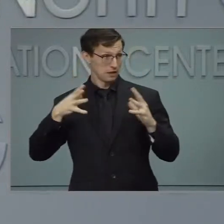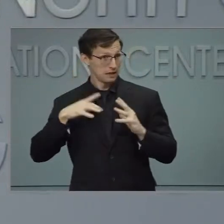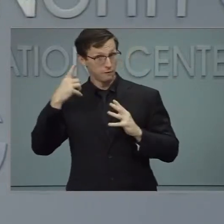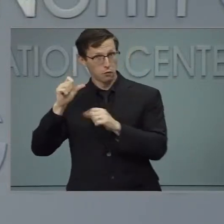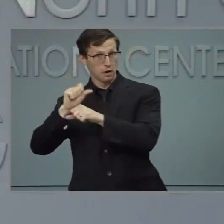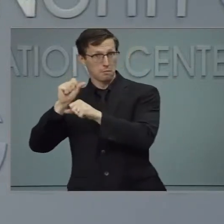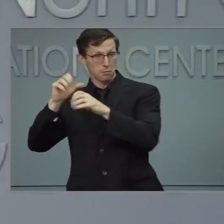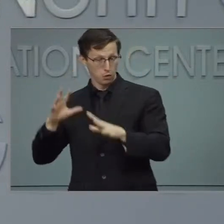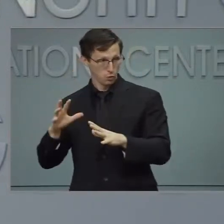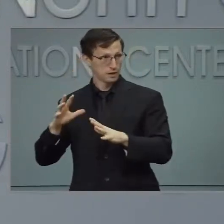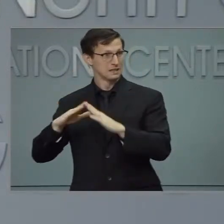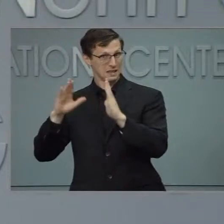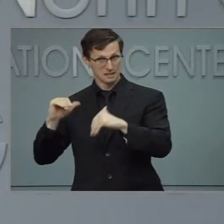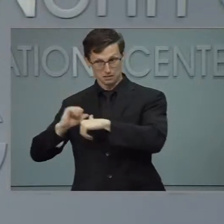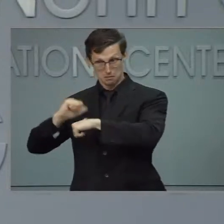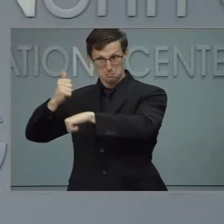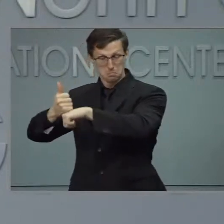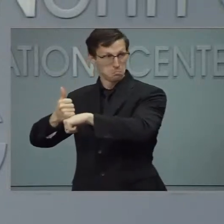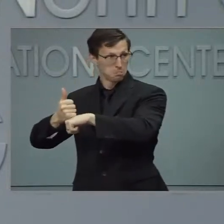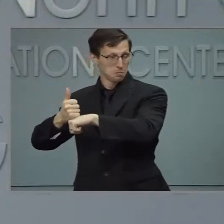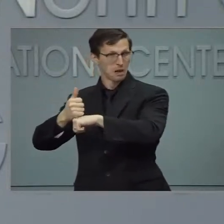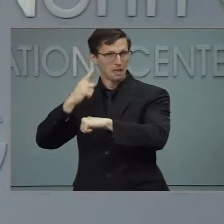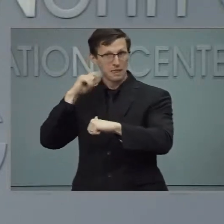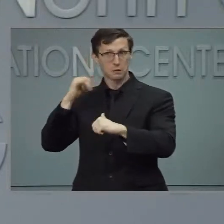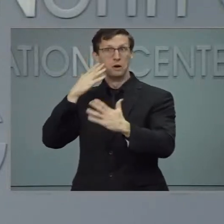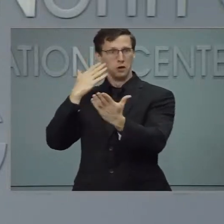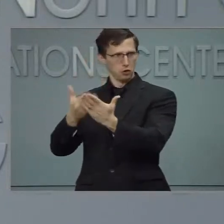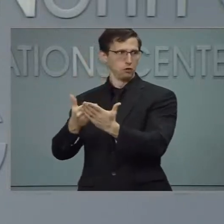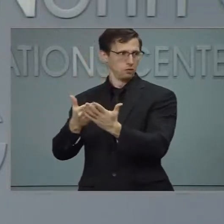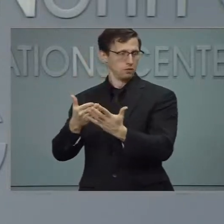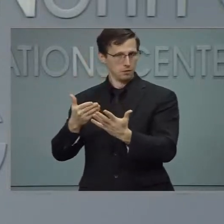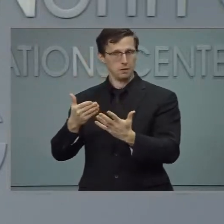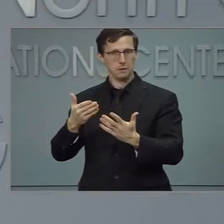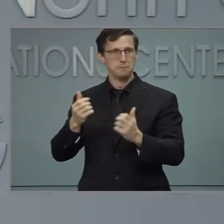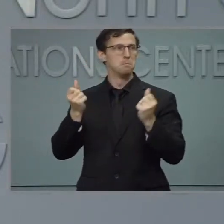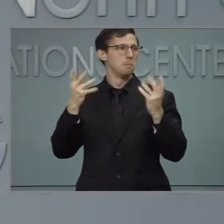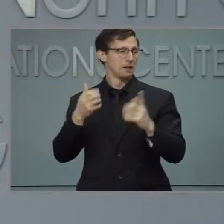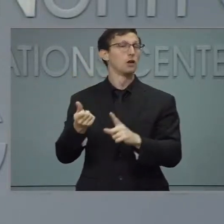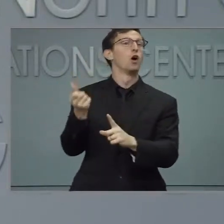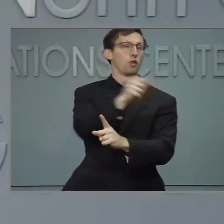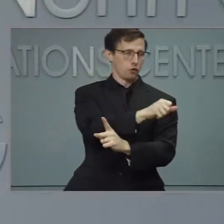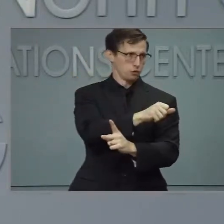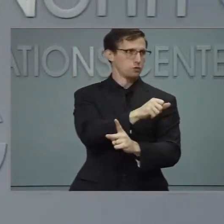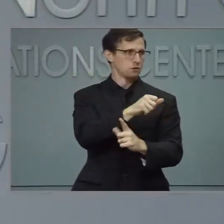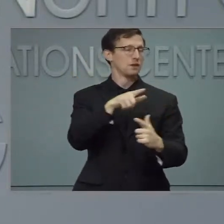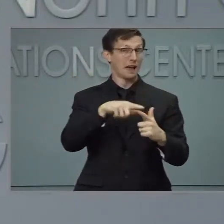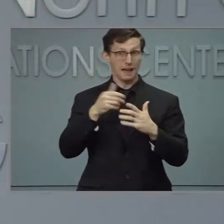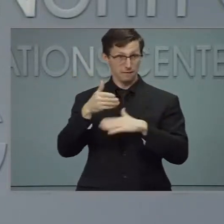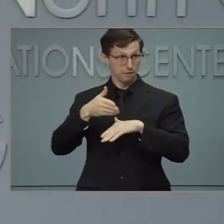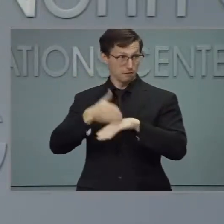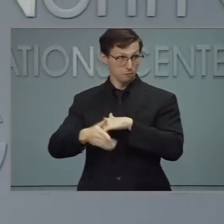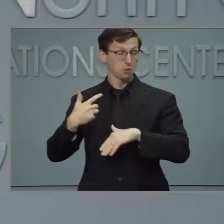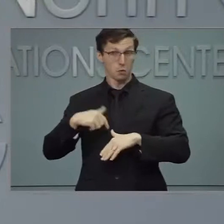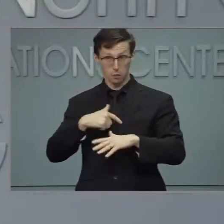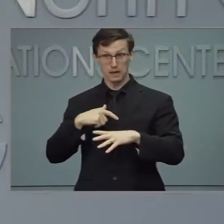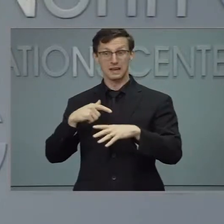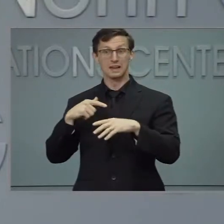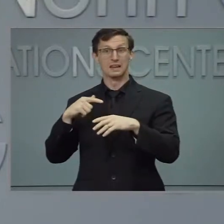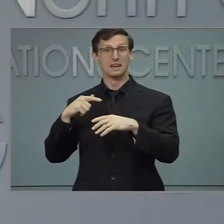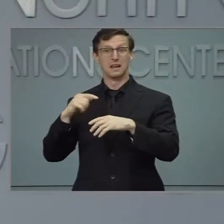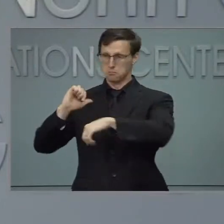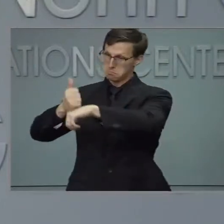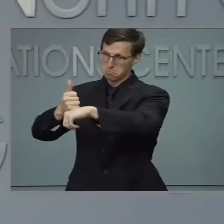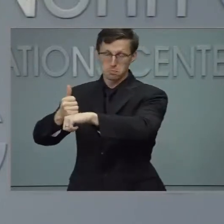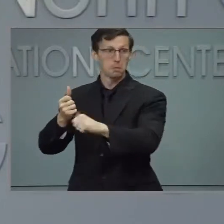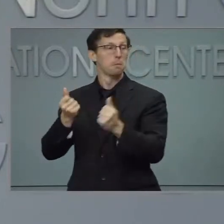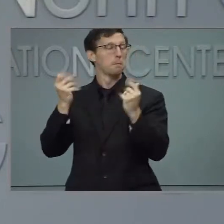system that we put in place, which I think was very positive. Many other Council of State, the community colleges,